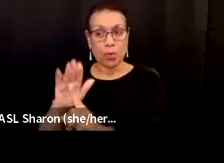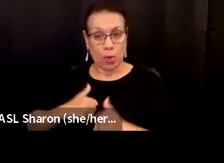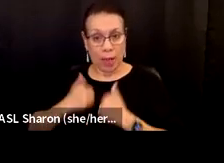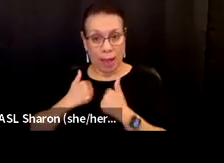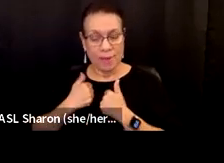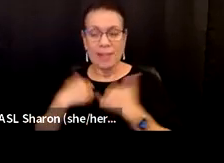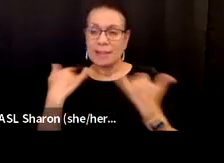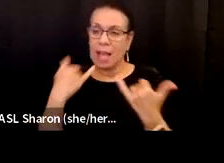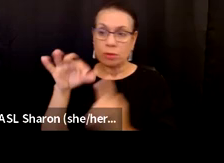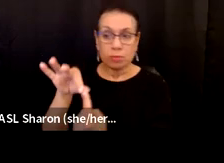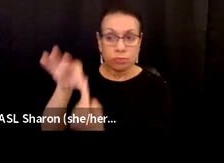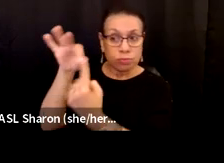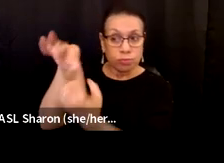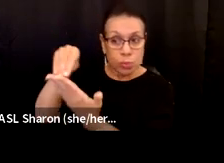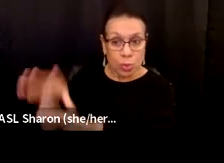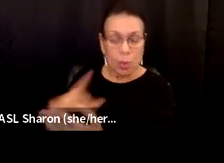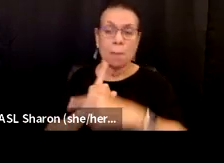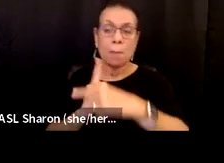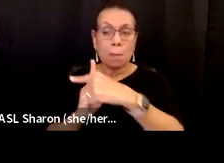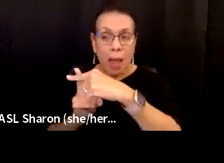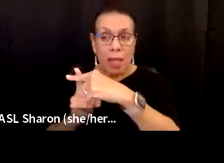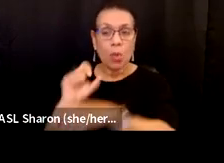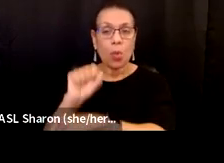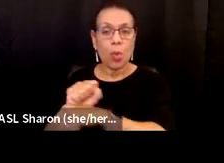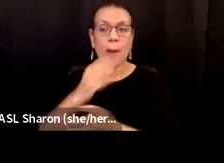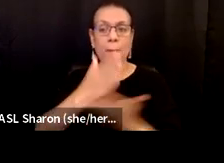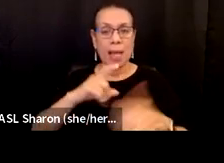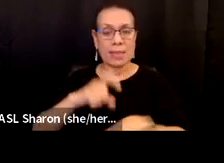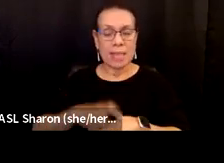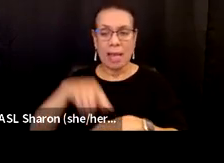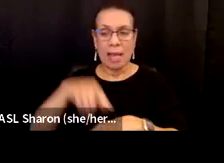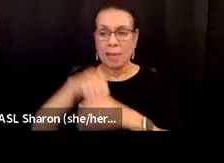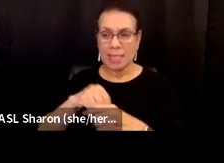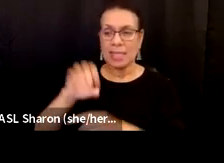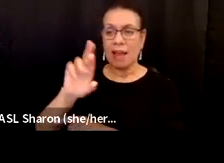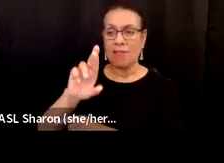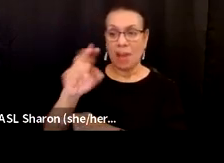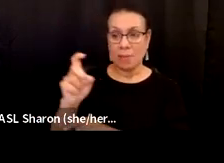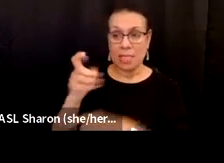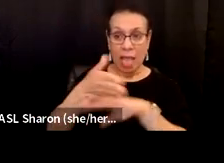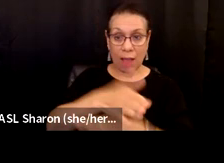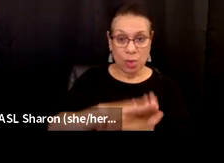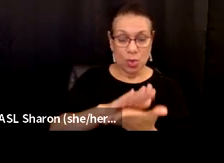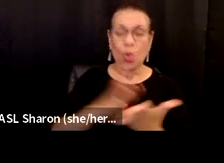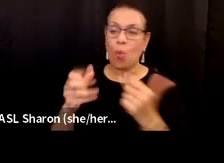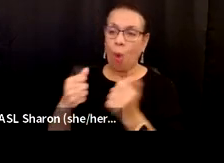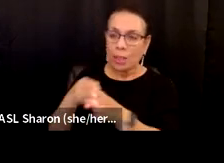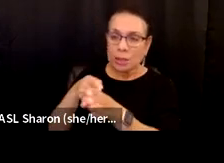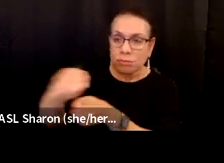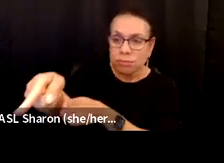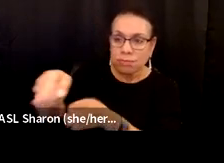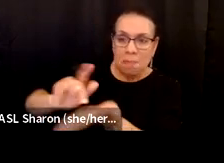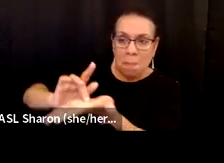being an exemplary student she works part-time at a pharmacy after school and she's interested in pursuing a career in medicine